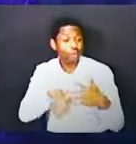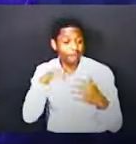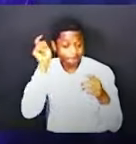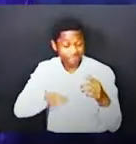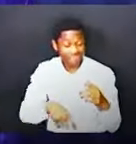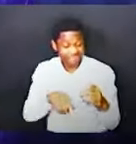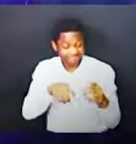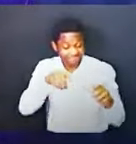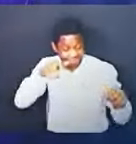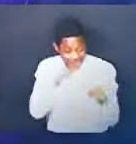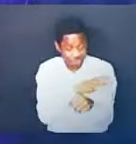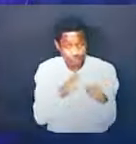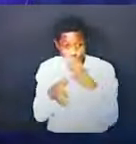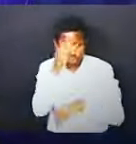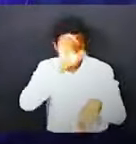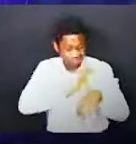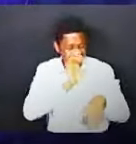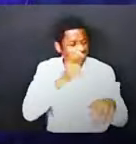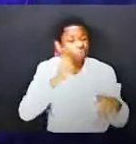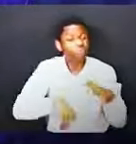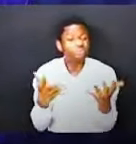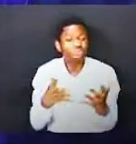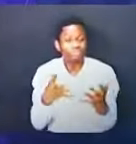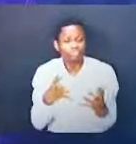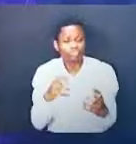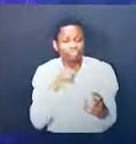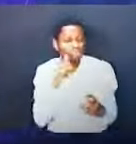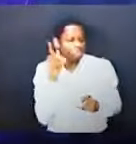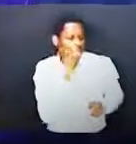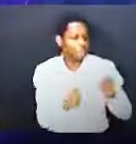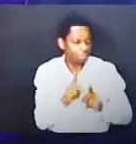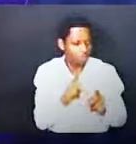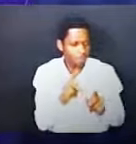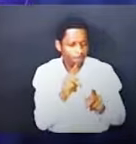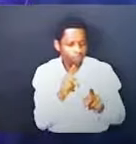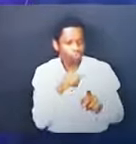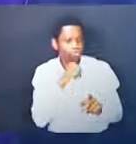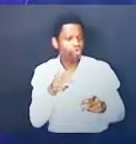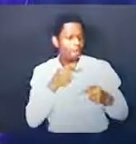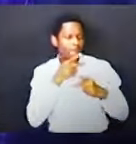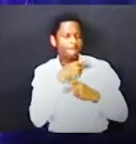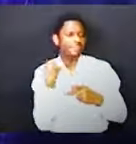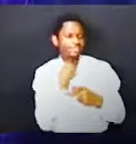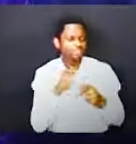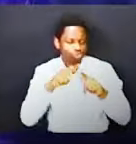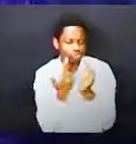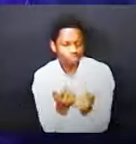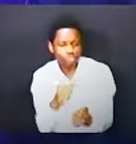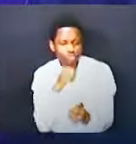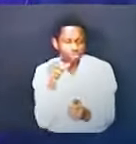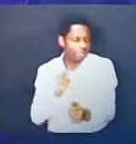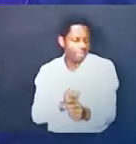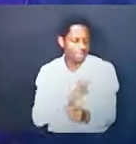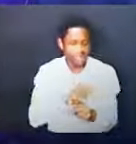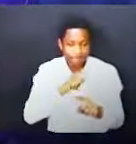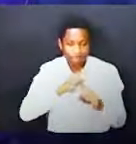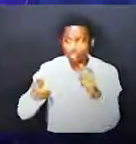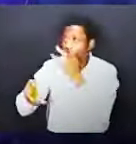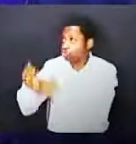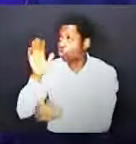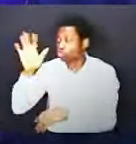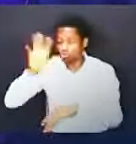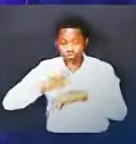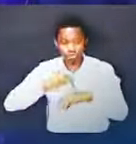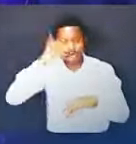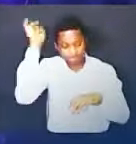asori dan no ma no e onyame ni onyam enye nipa. Not priests. Enya asofo. Not congregation. Enya asori ma. But the glory of God.